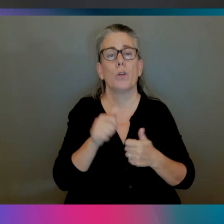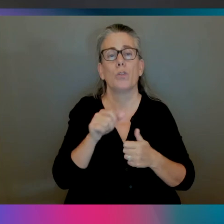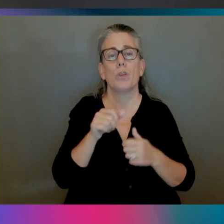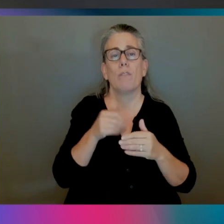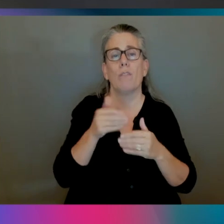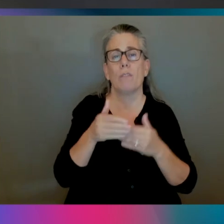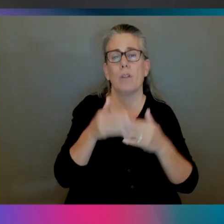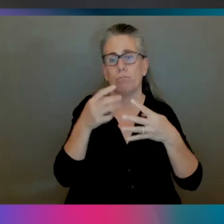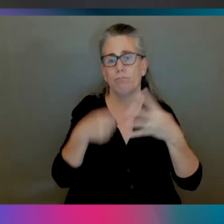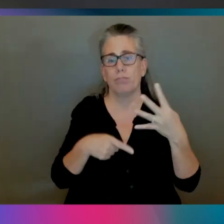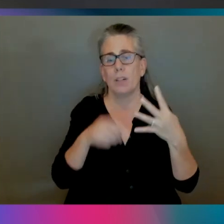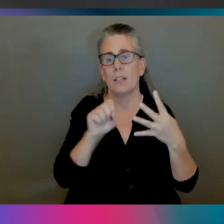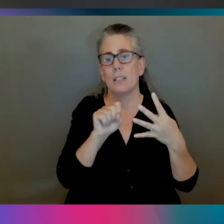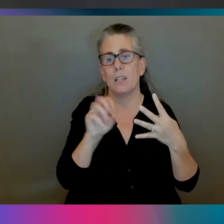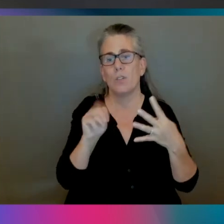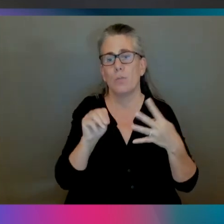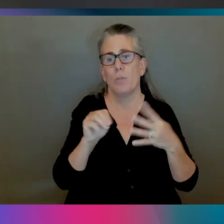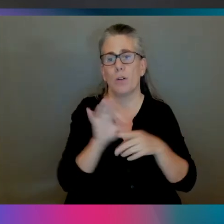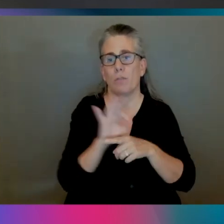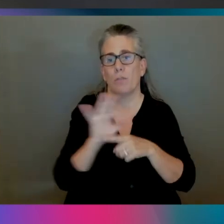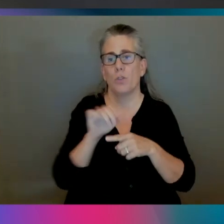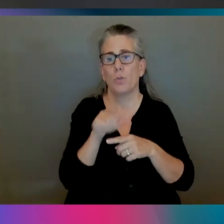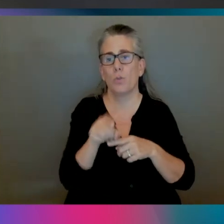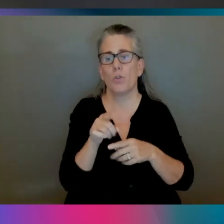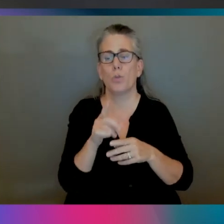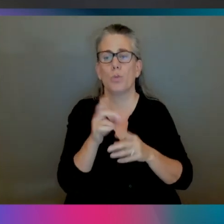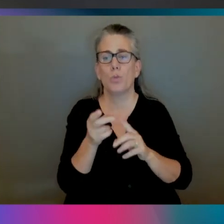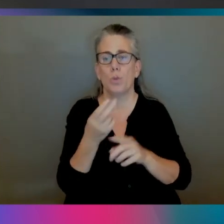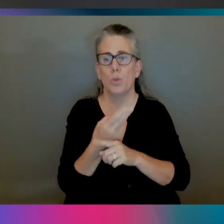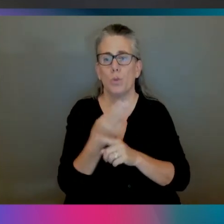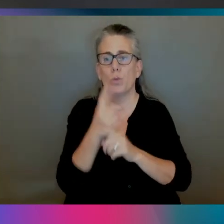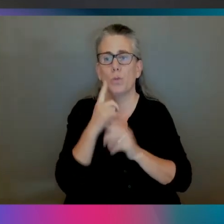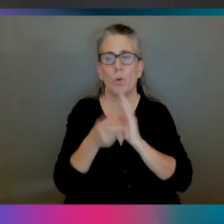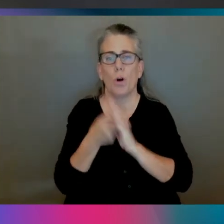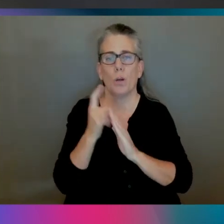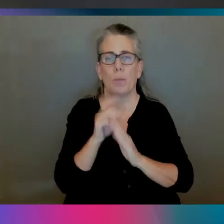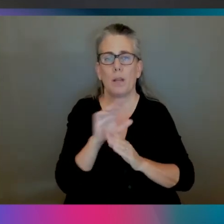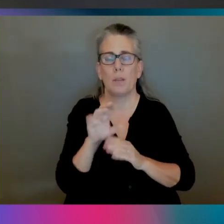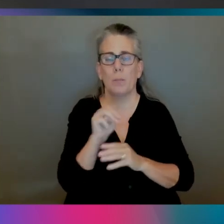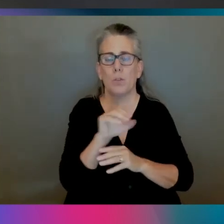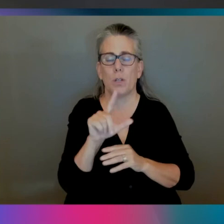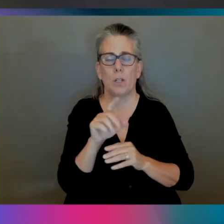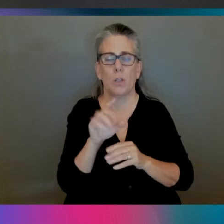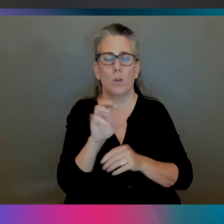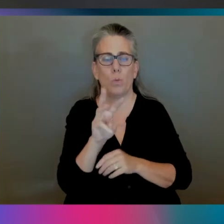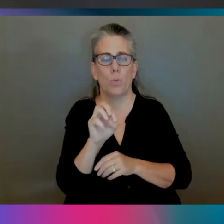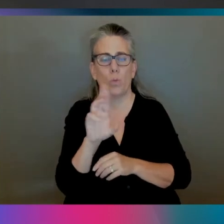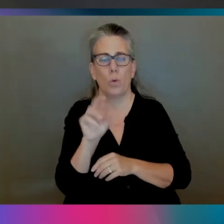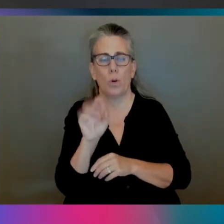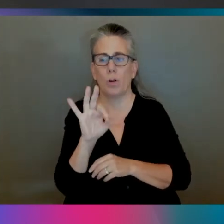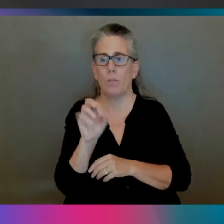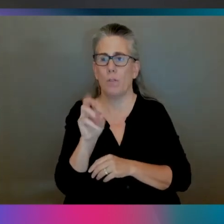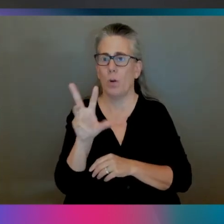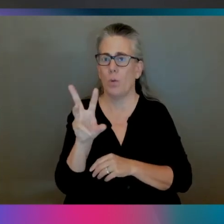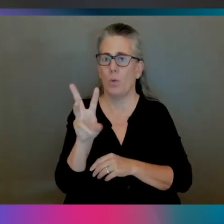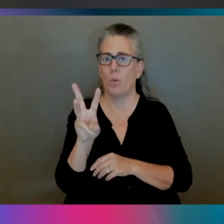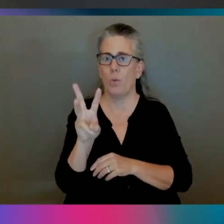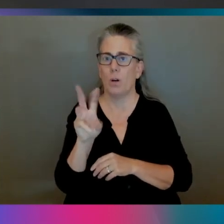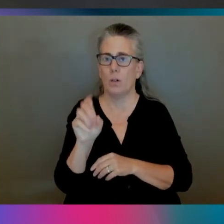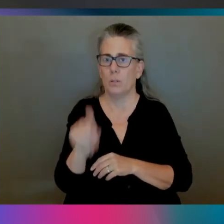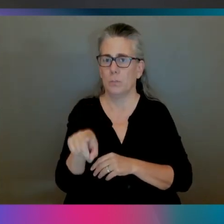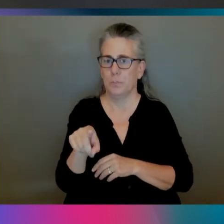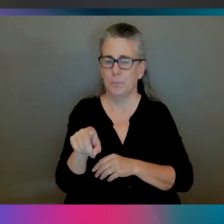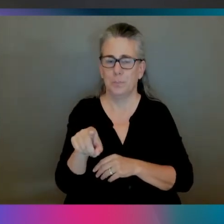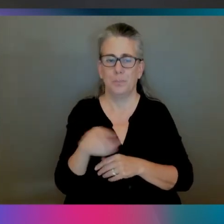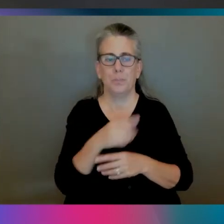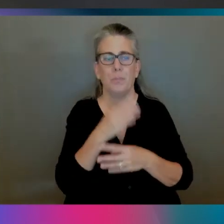1, would you use to automate the machine learning workflow? Fred showed us a couple options. He showed us where the models are,